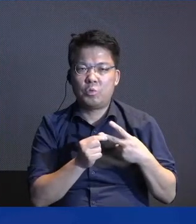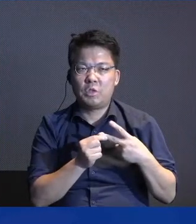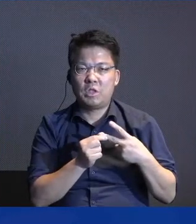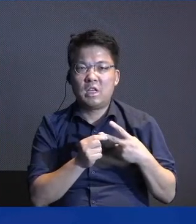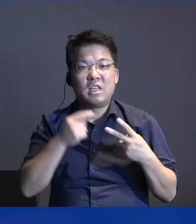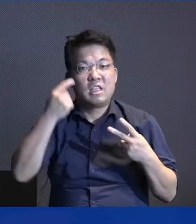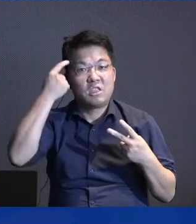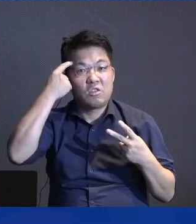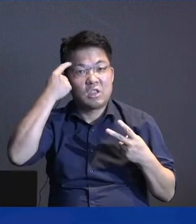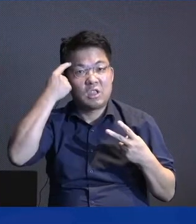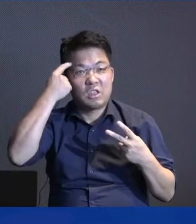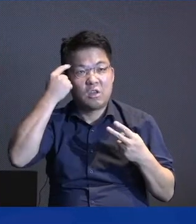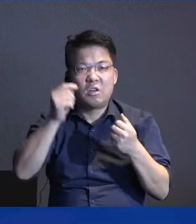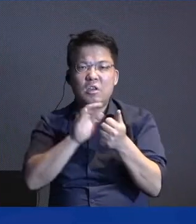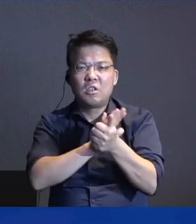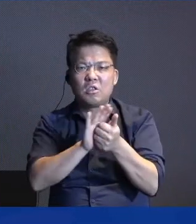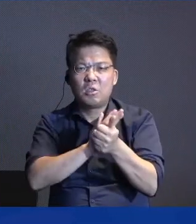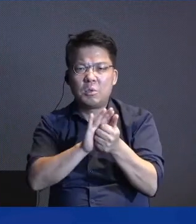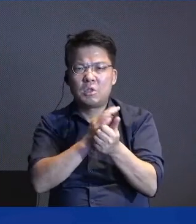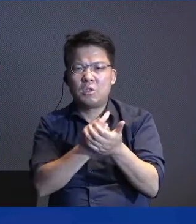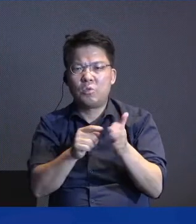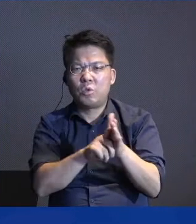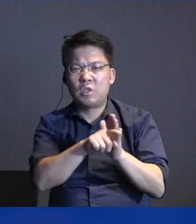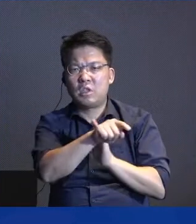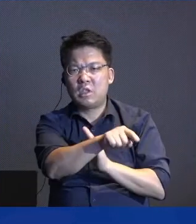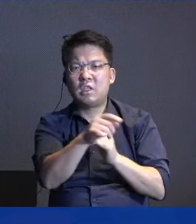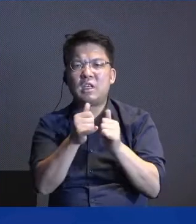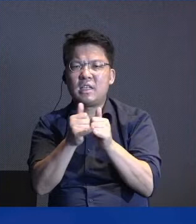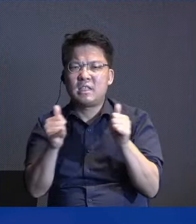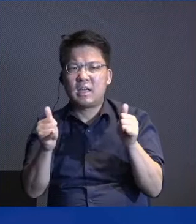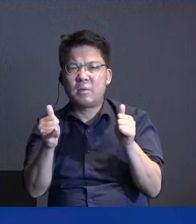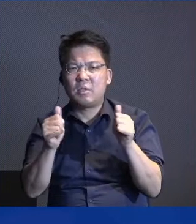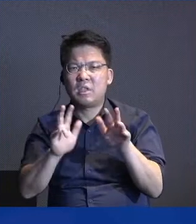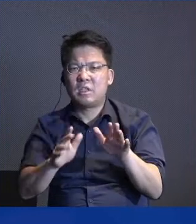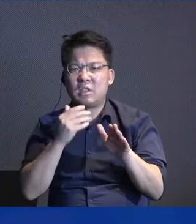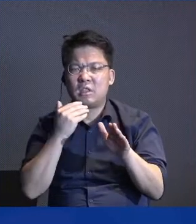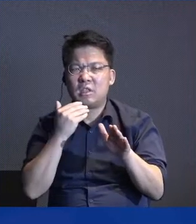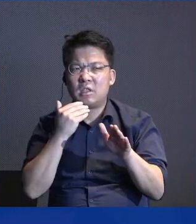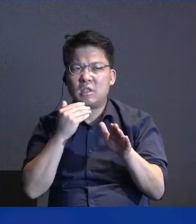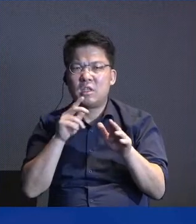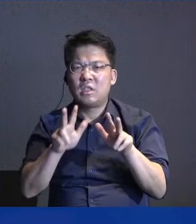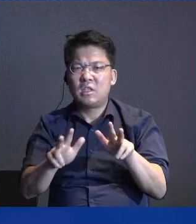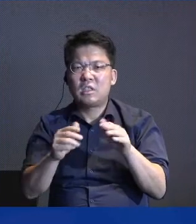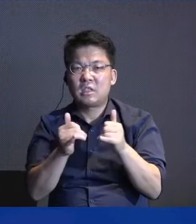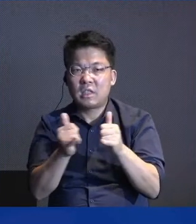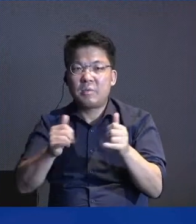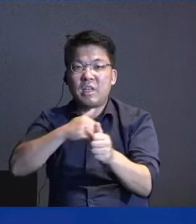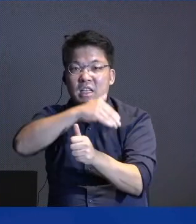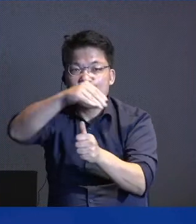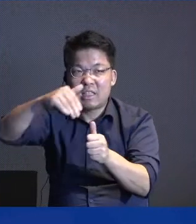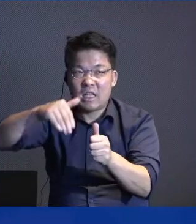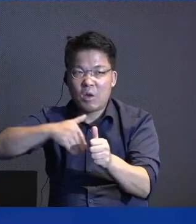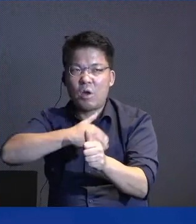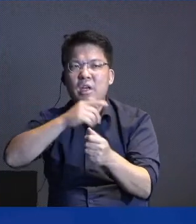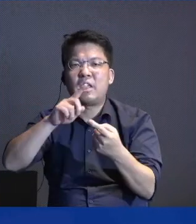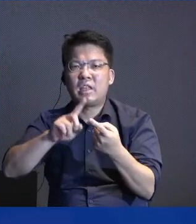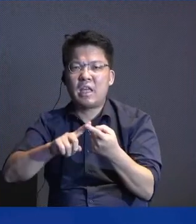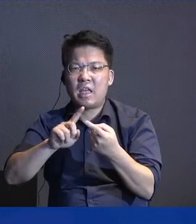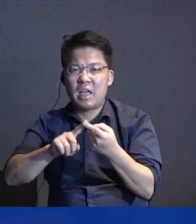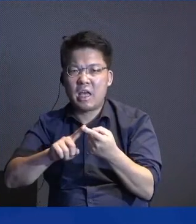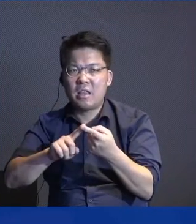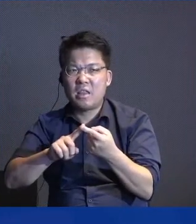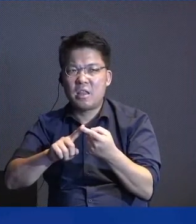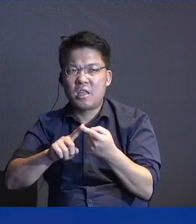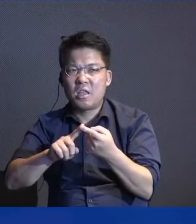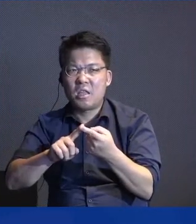So institutional trust reflects a person's confidence in or satisfaction with